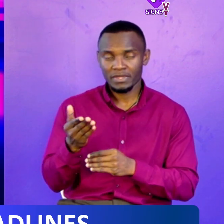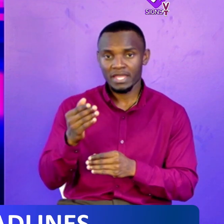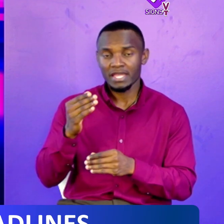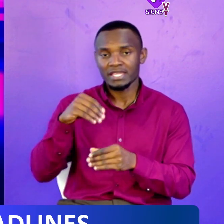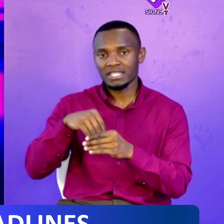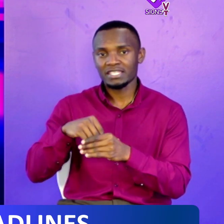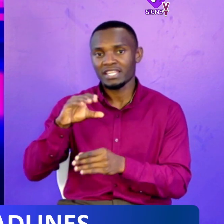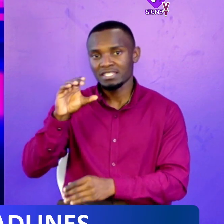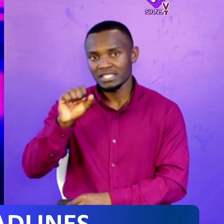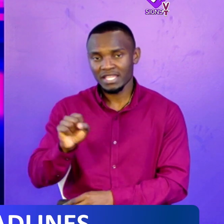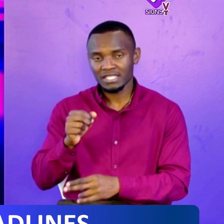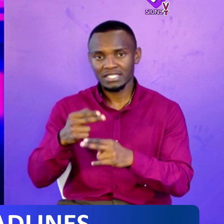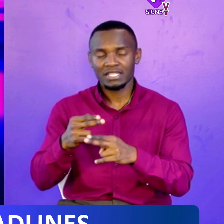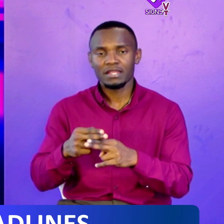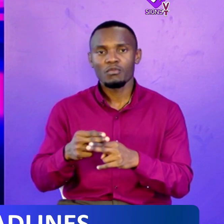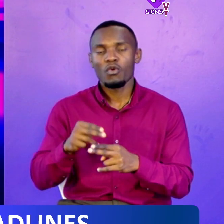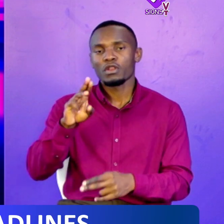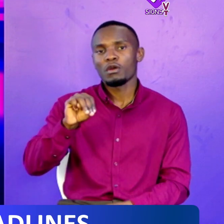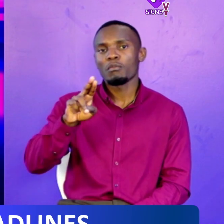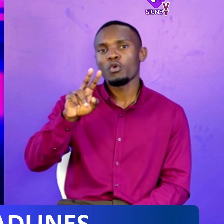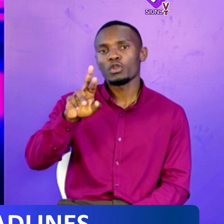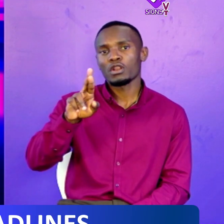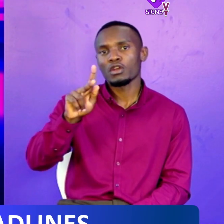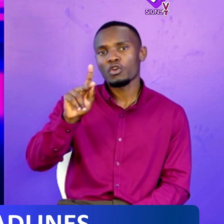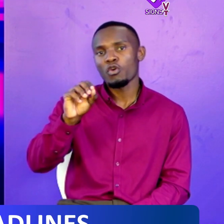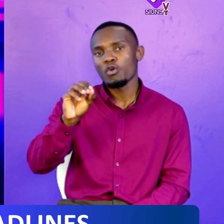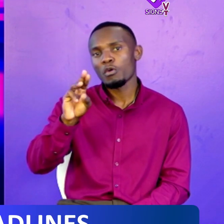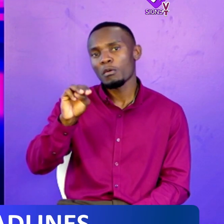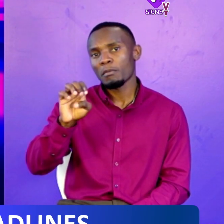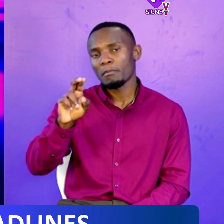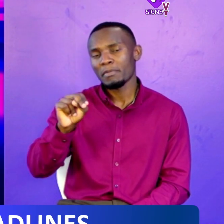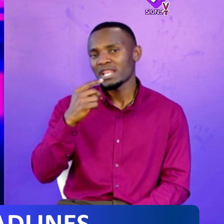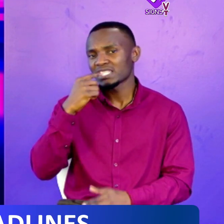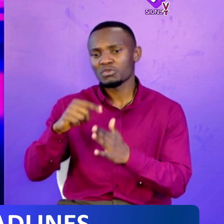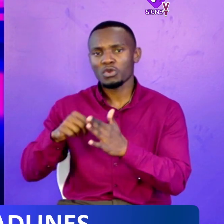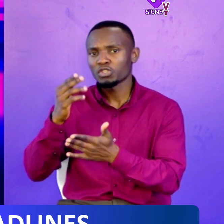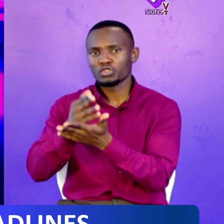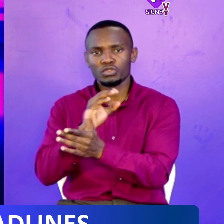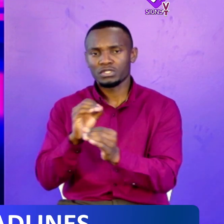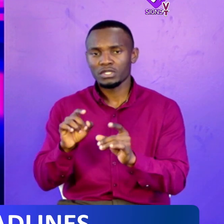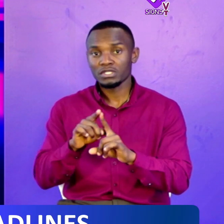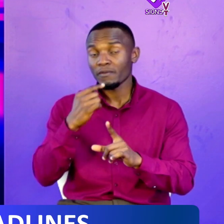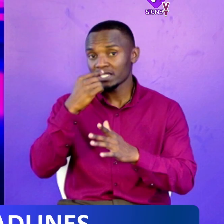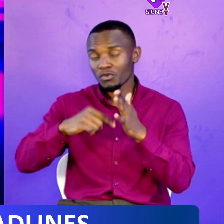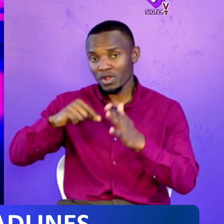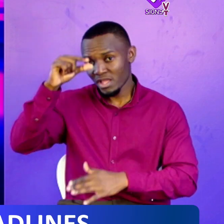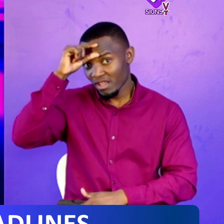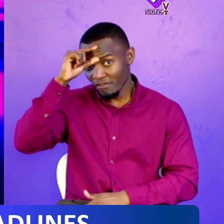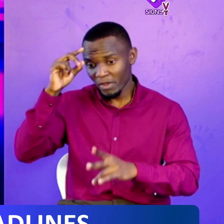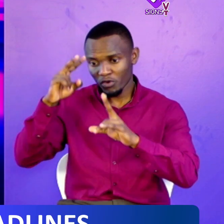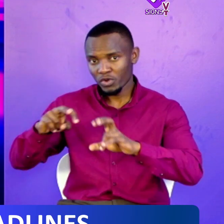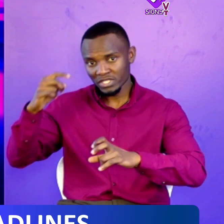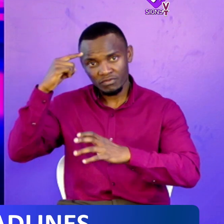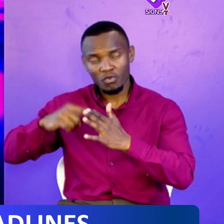Secretary Kipchumba Murkomen refuted the claims, adding that the government will find criminal elements and tear them as per